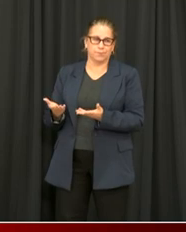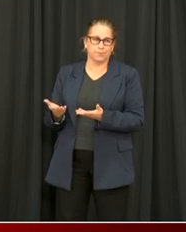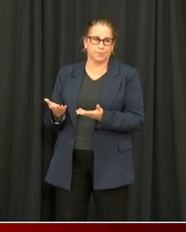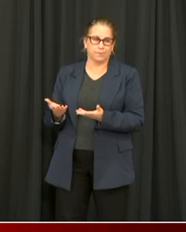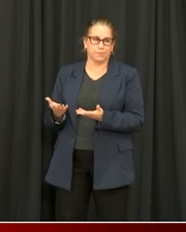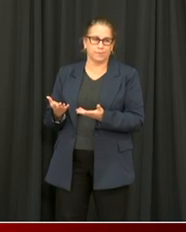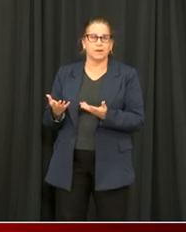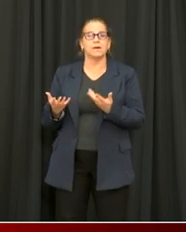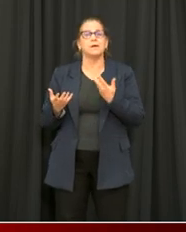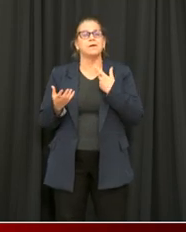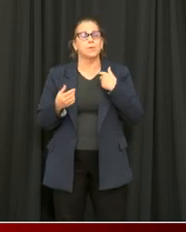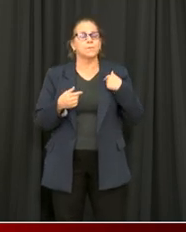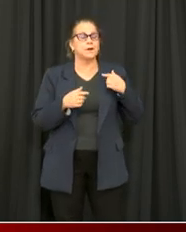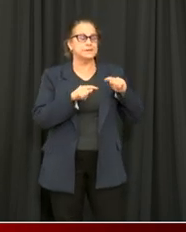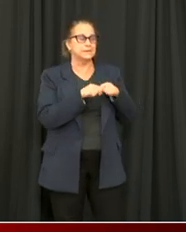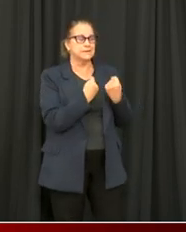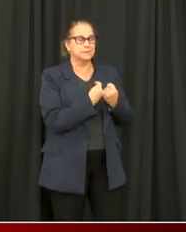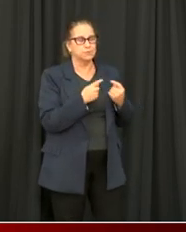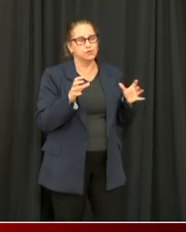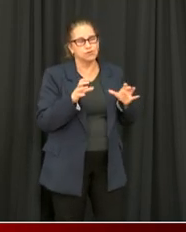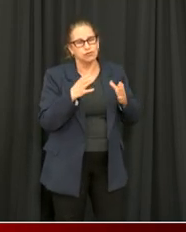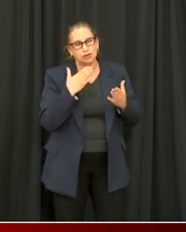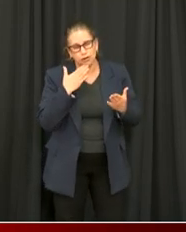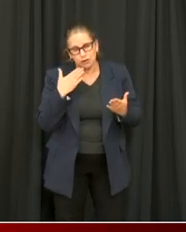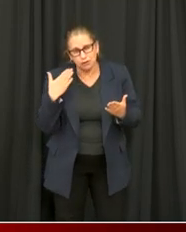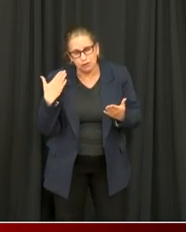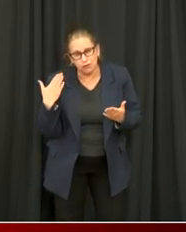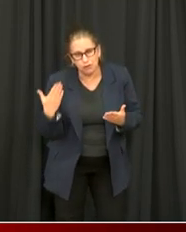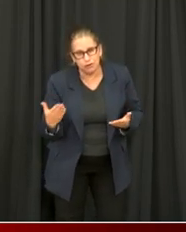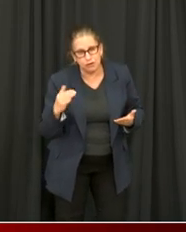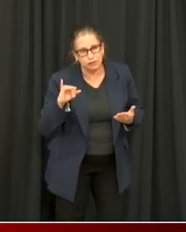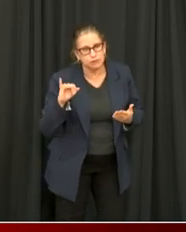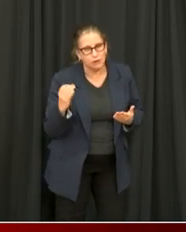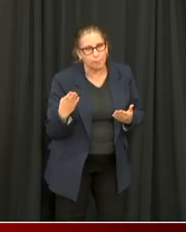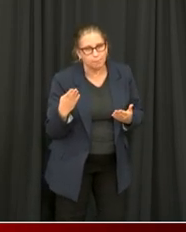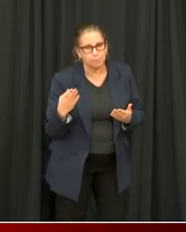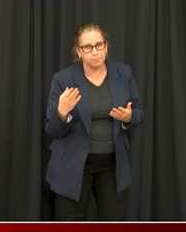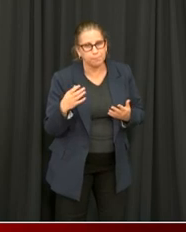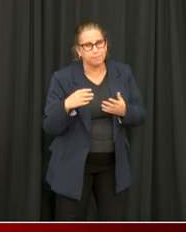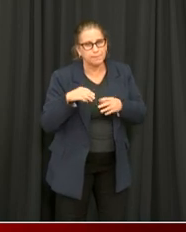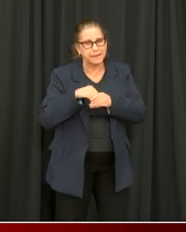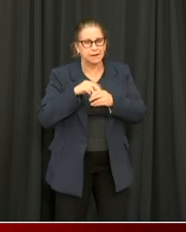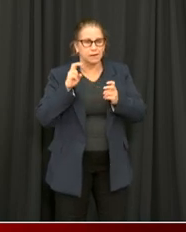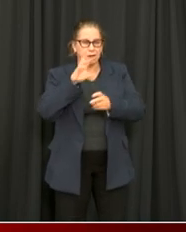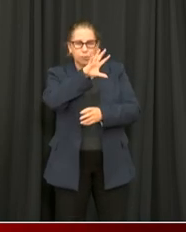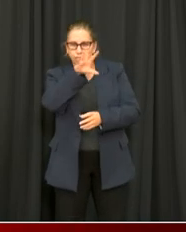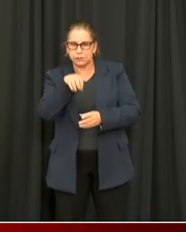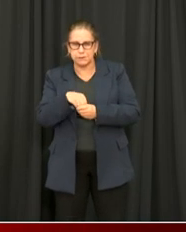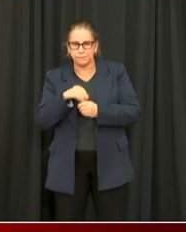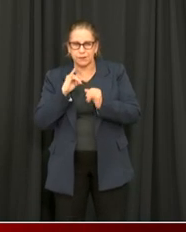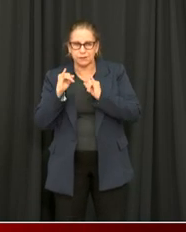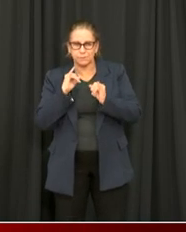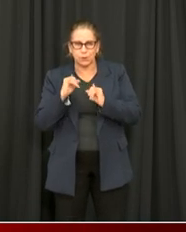good job of preventing transmission in our city. Could I follow? Yes.